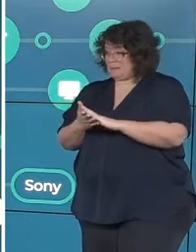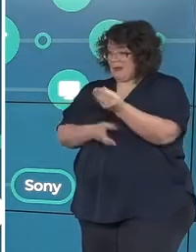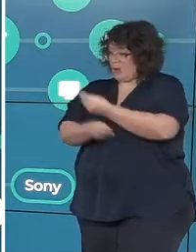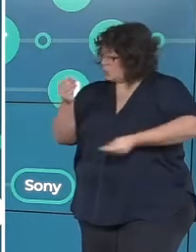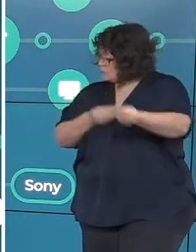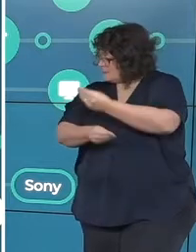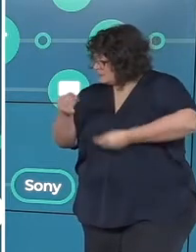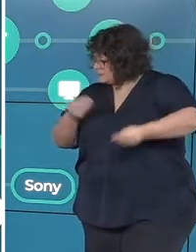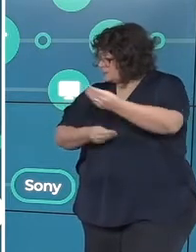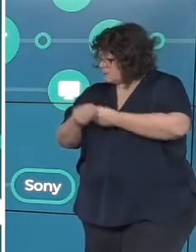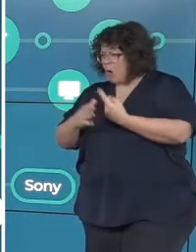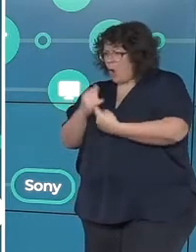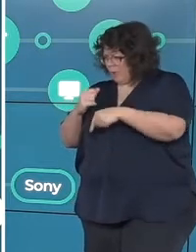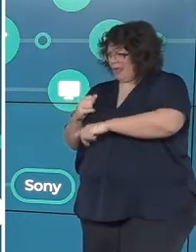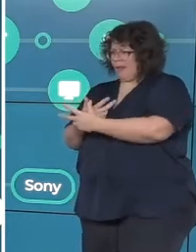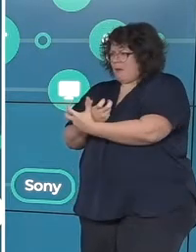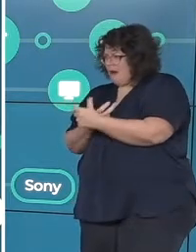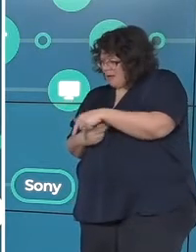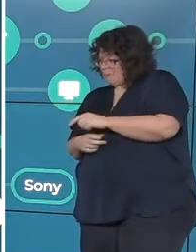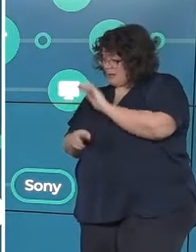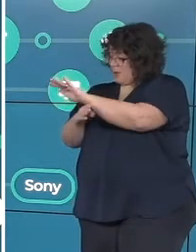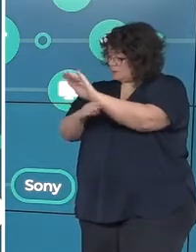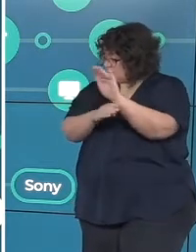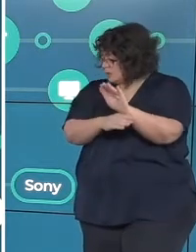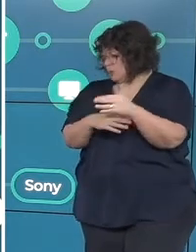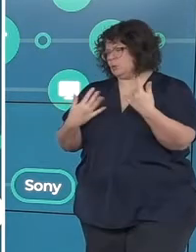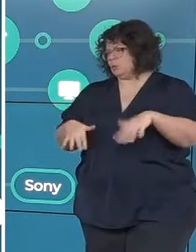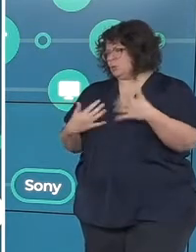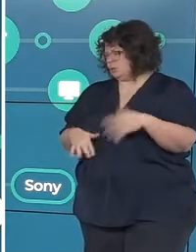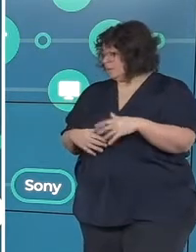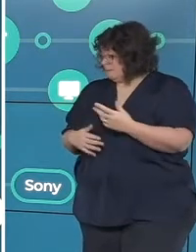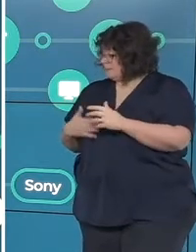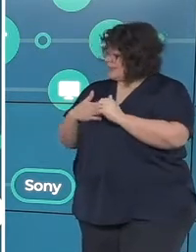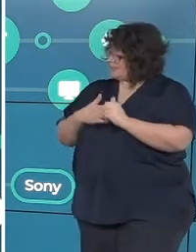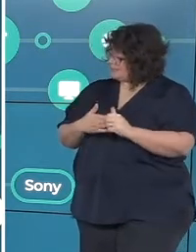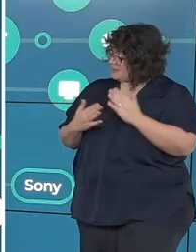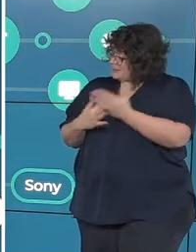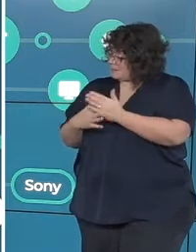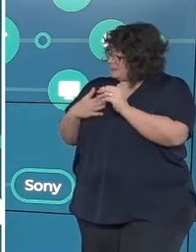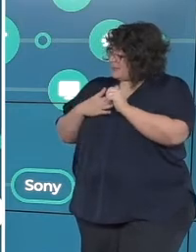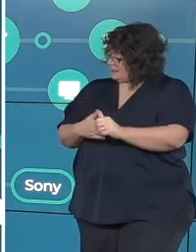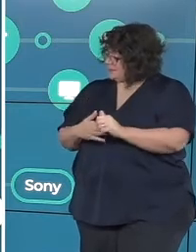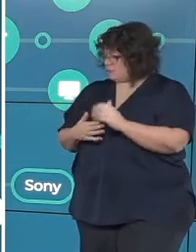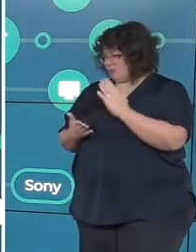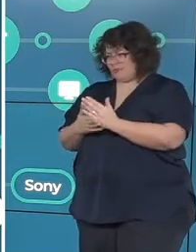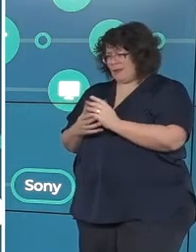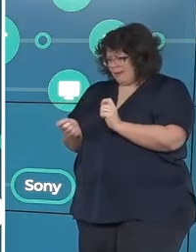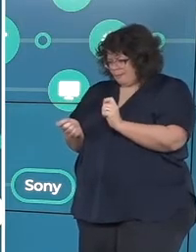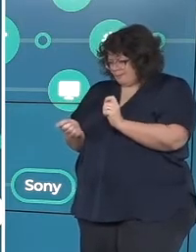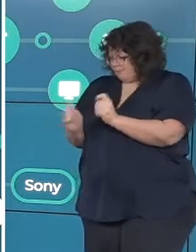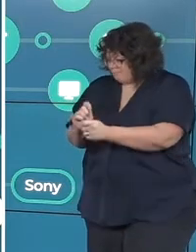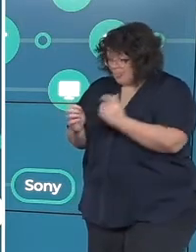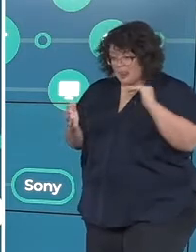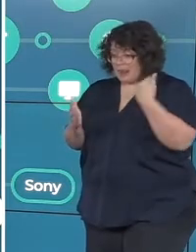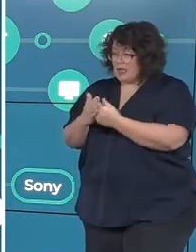subtle shift in the last 2-3 years. You might have seen it or felt it, that when businesses talk about we've released a product